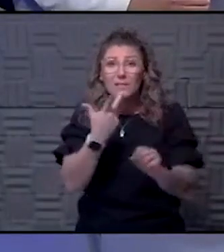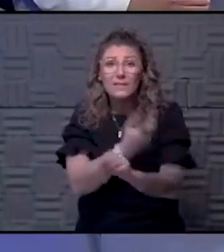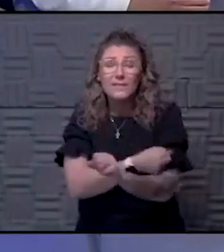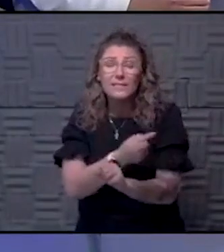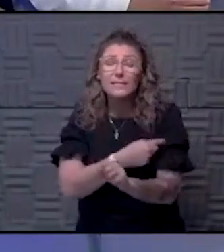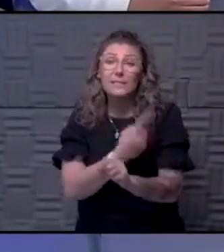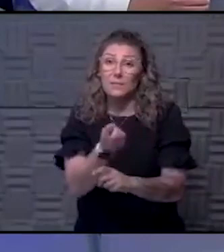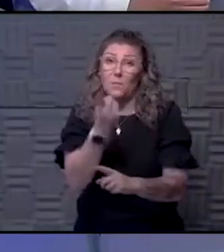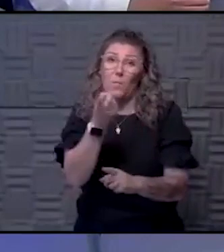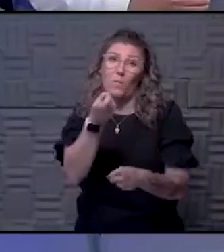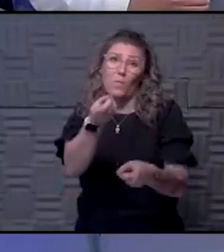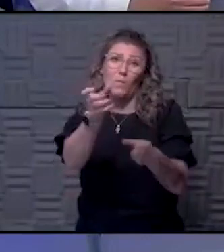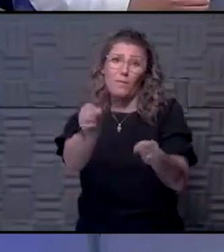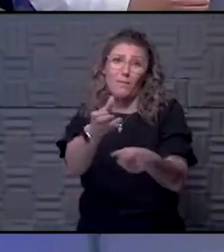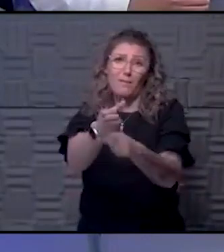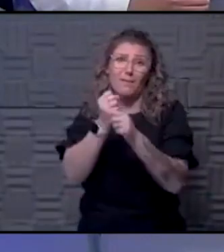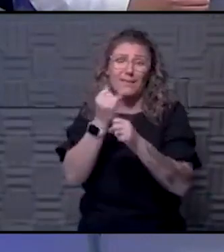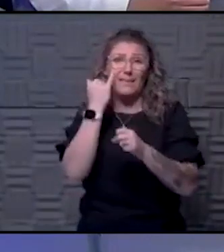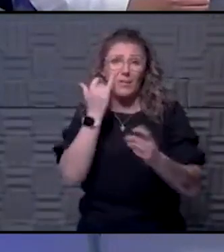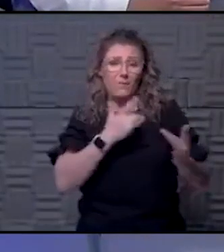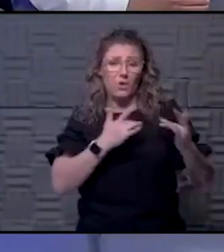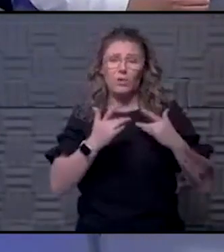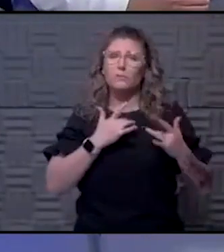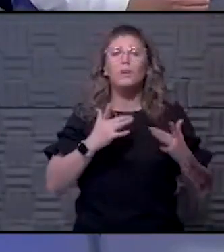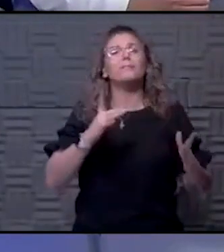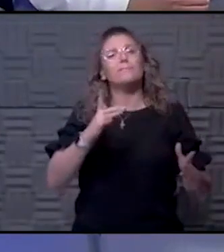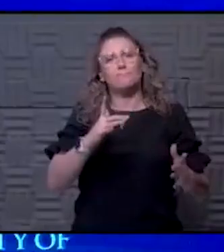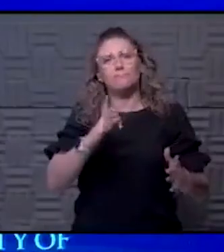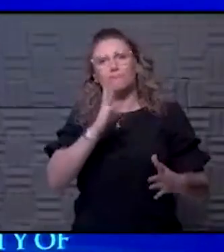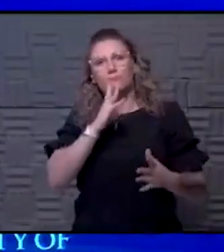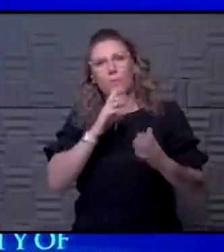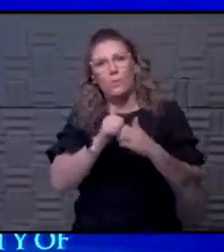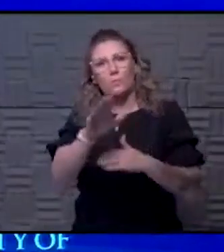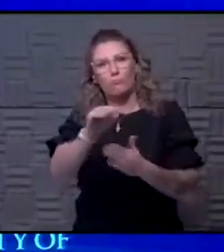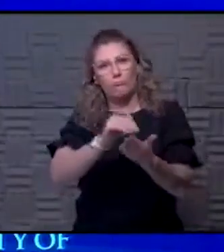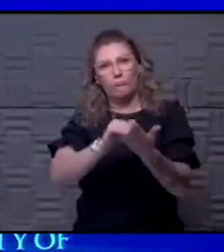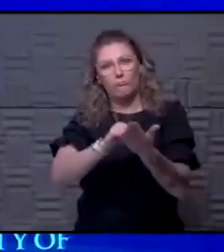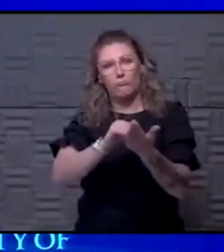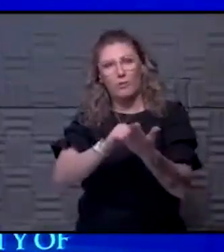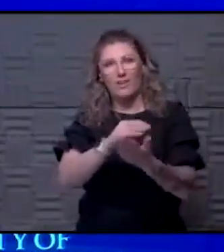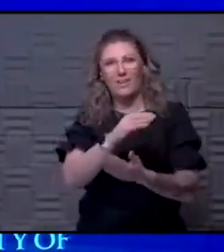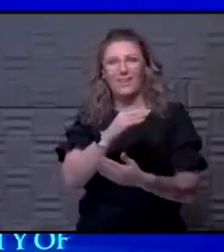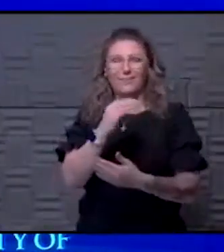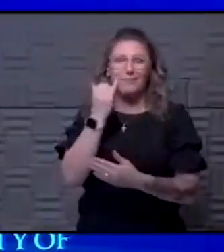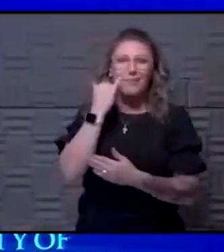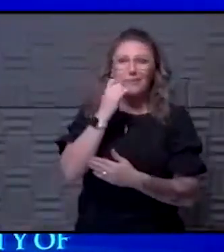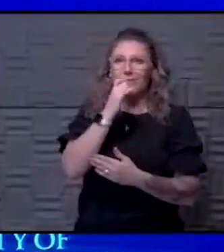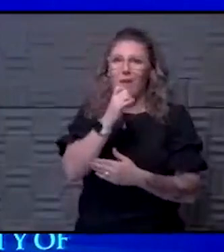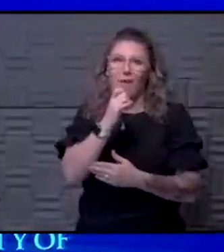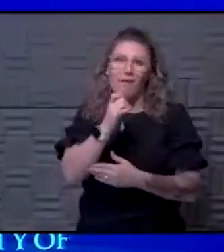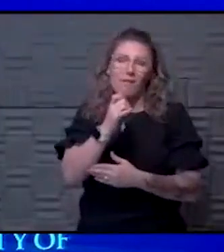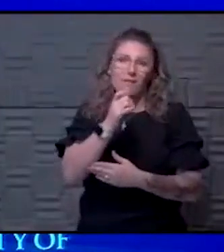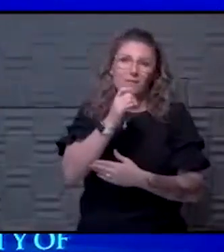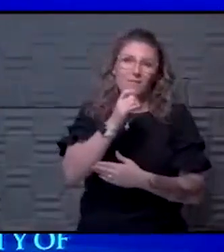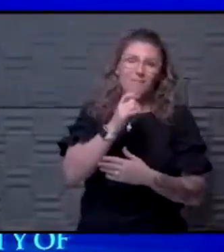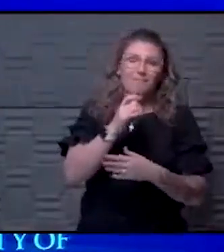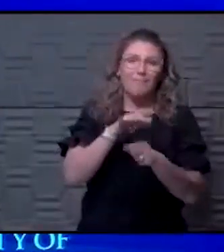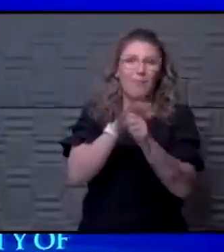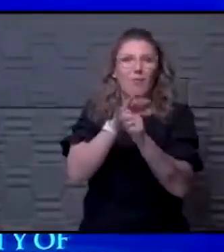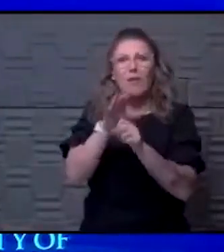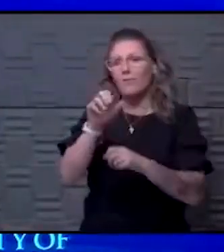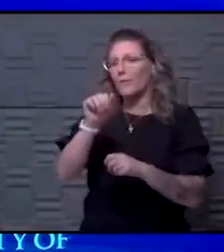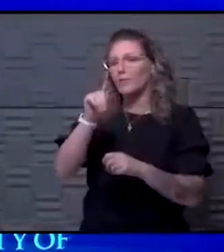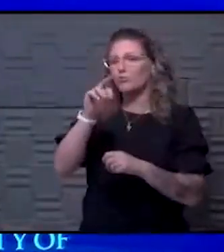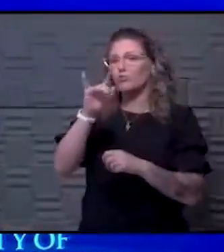would go get that vaccine. If you are concerned about it, absolutely talk with your endocrinologist if you have adrenal insufficiency, or your primary care doc, but probably your